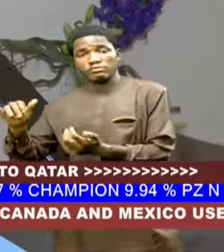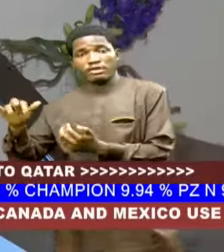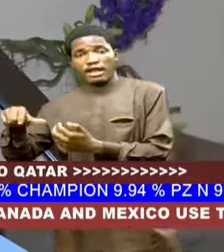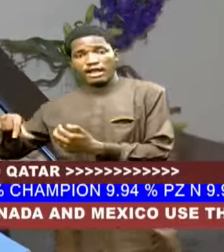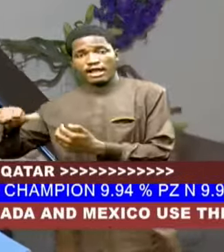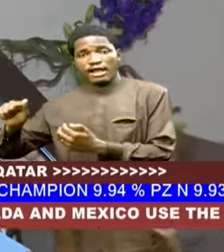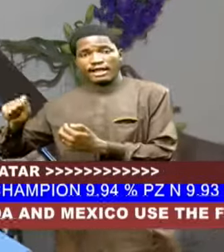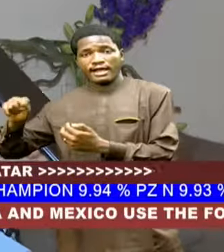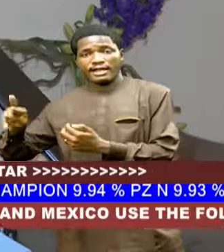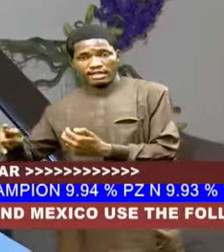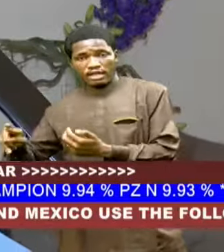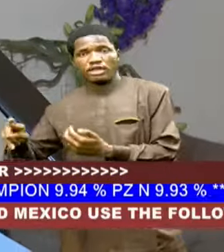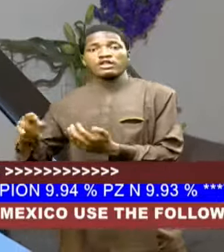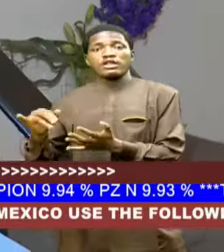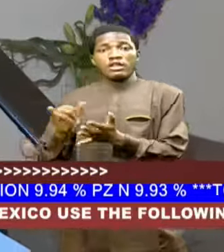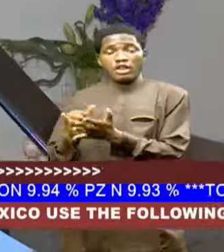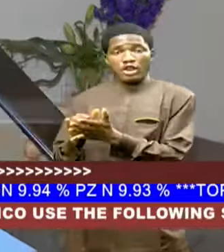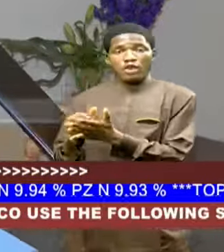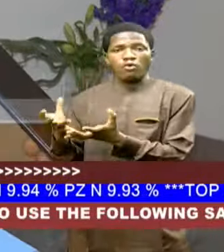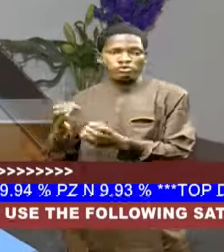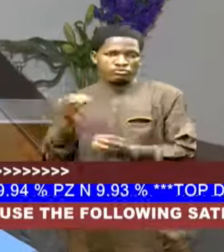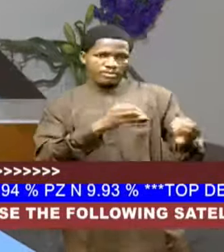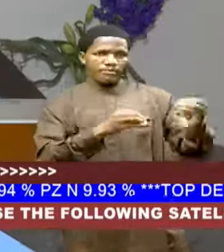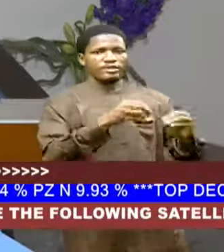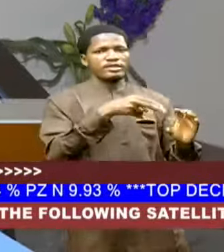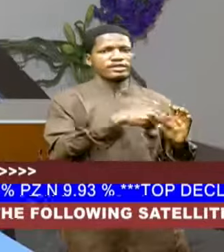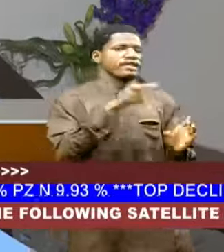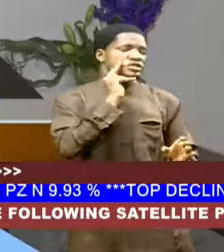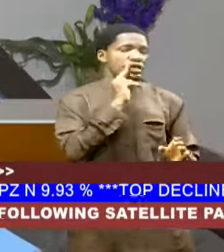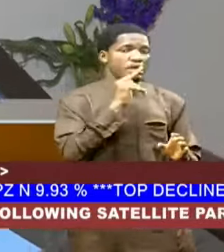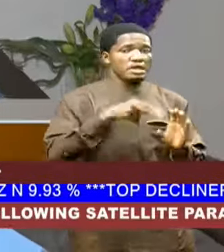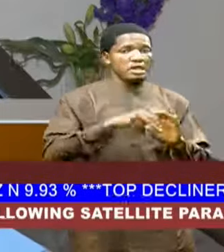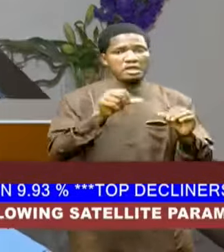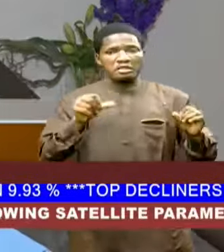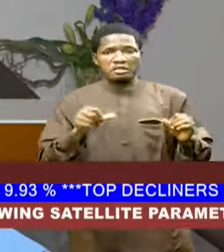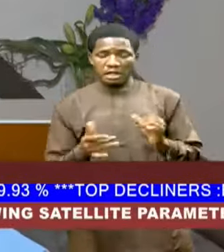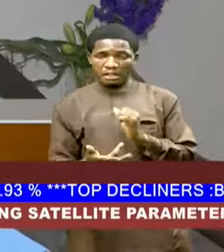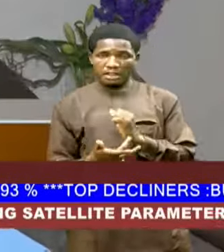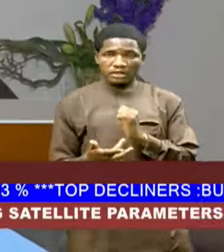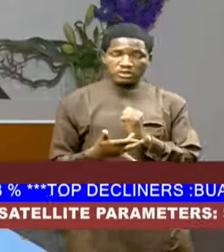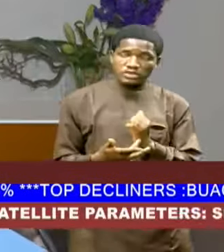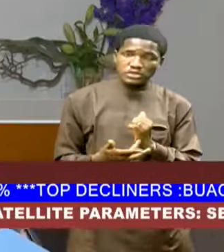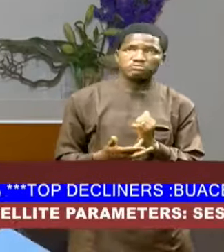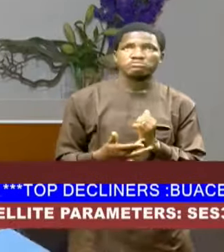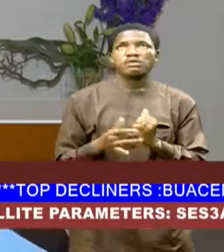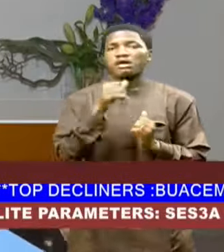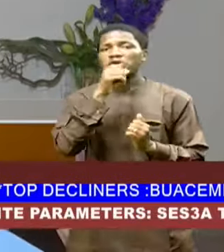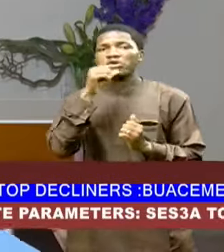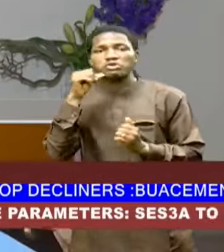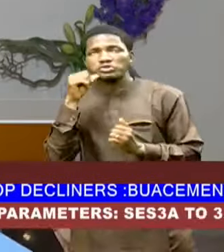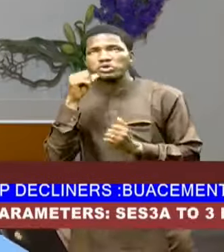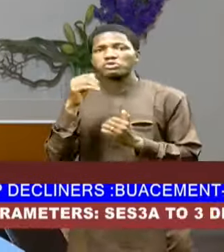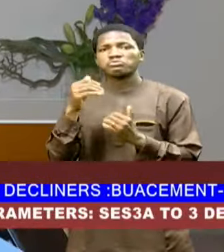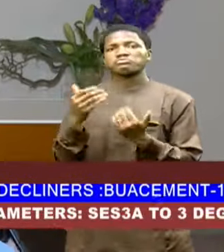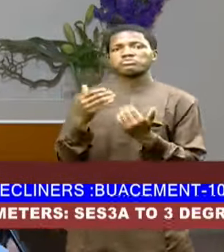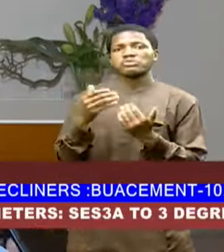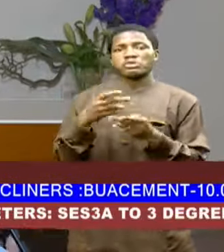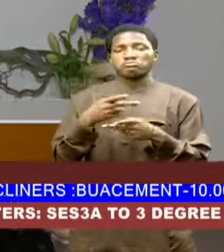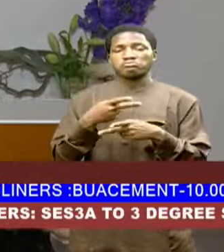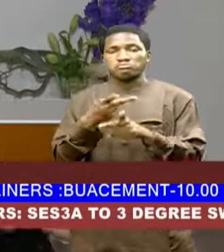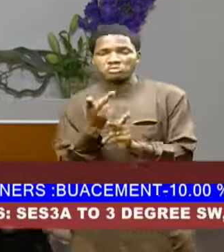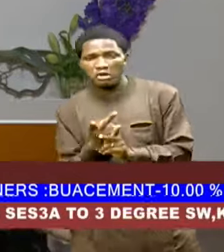potential Qatari investors in sectors such as fintech, agriculture, manufacturing, and oil and